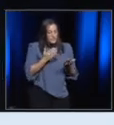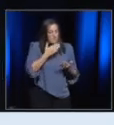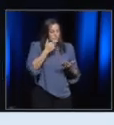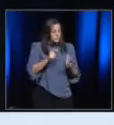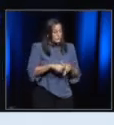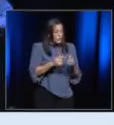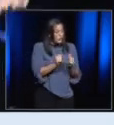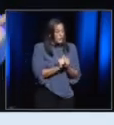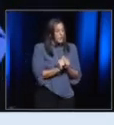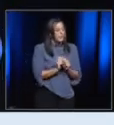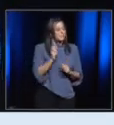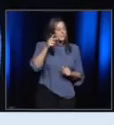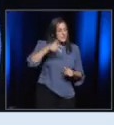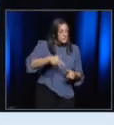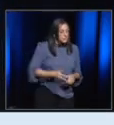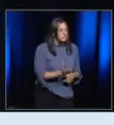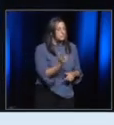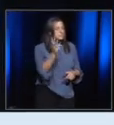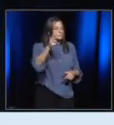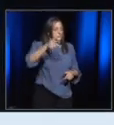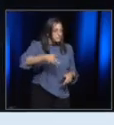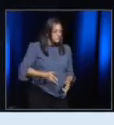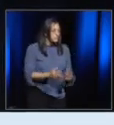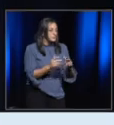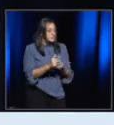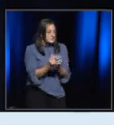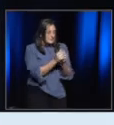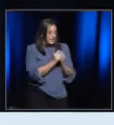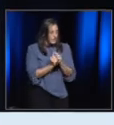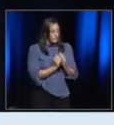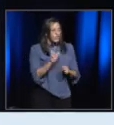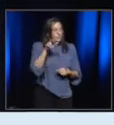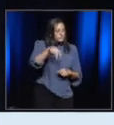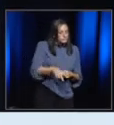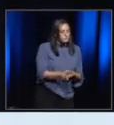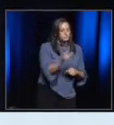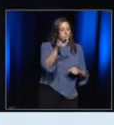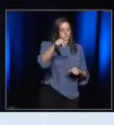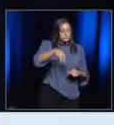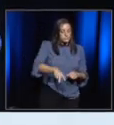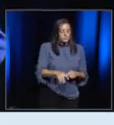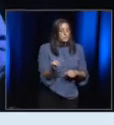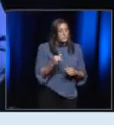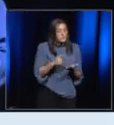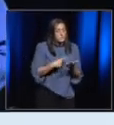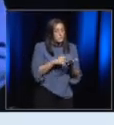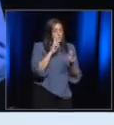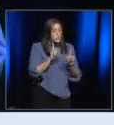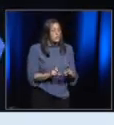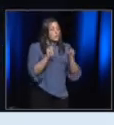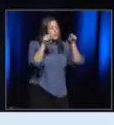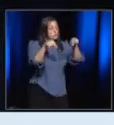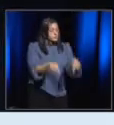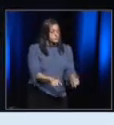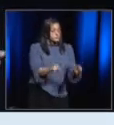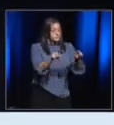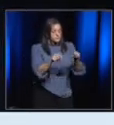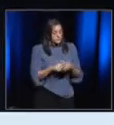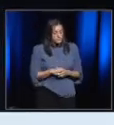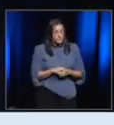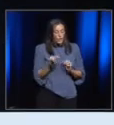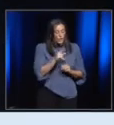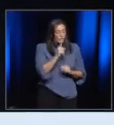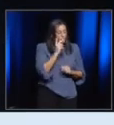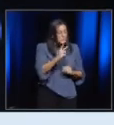synchrony, right? Synchronous diving, incredibly precise, even synchronous side-by-side leaps. And we also see amazing